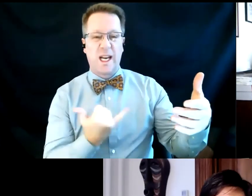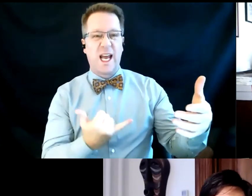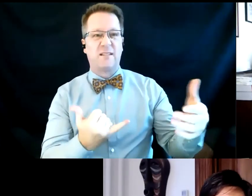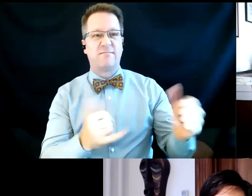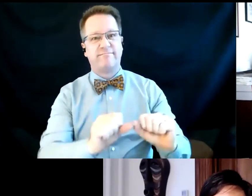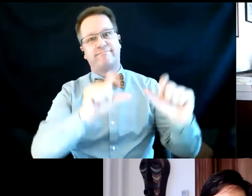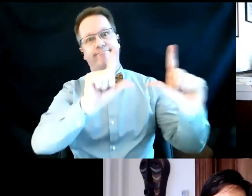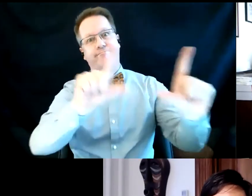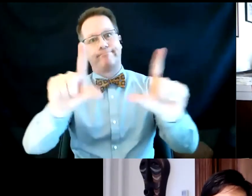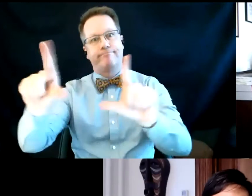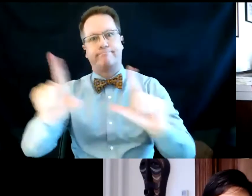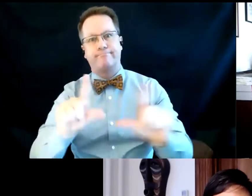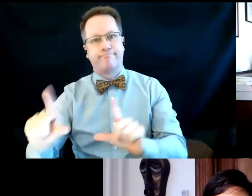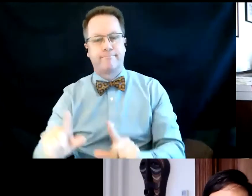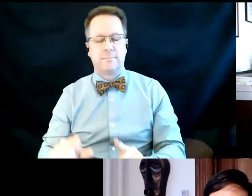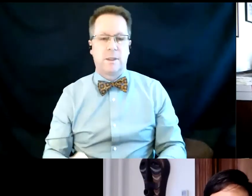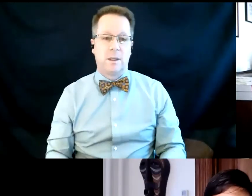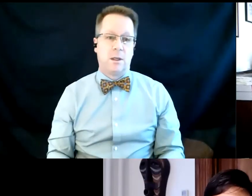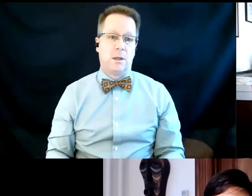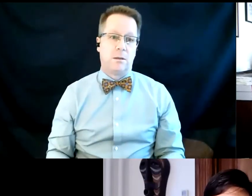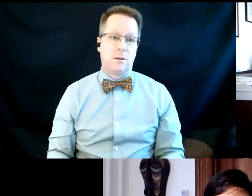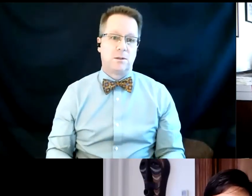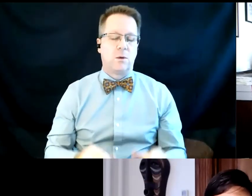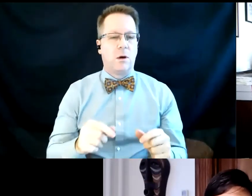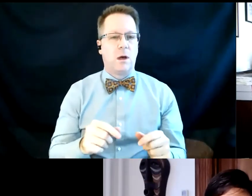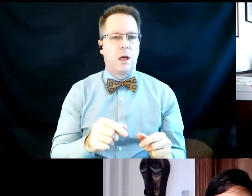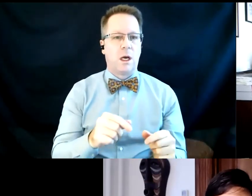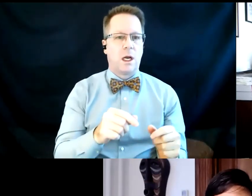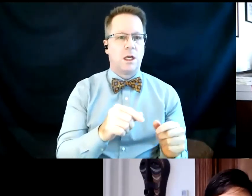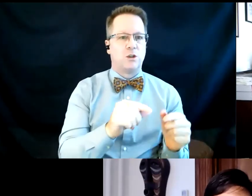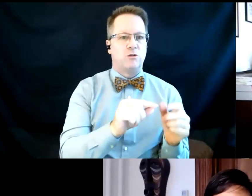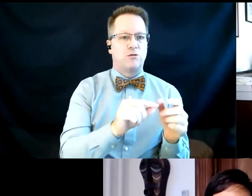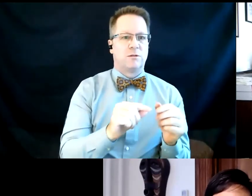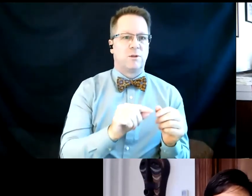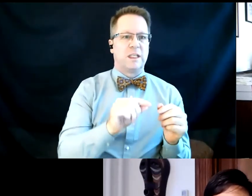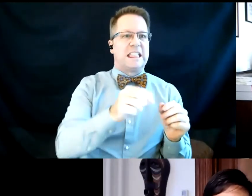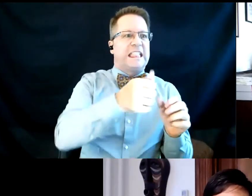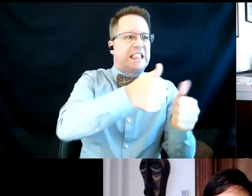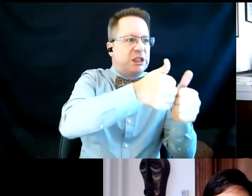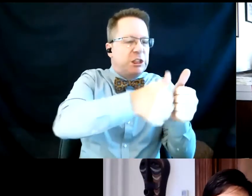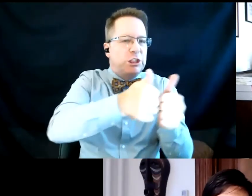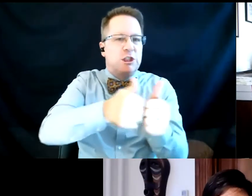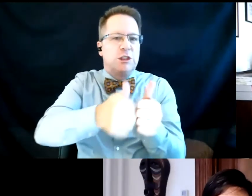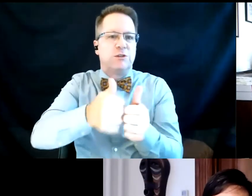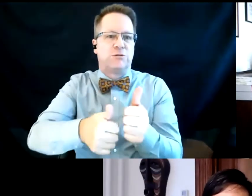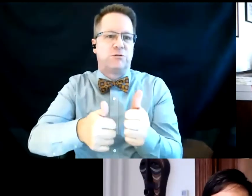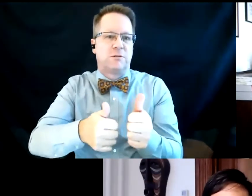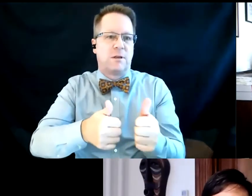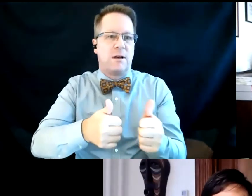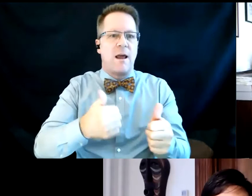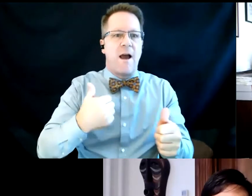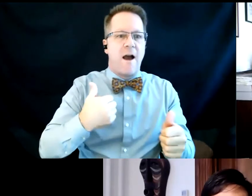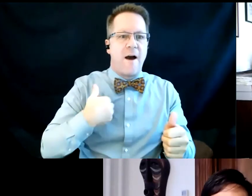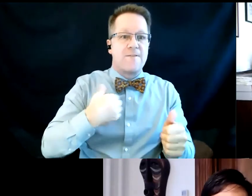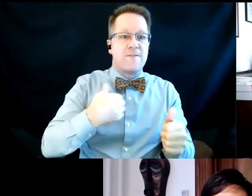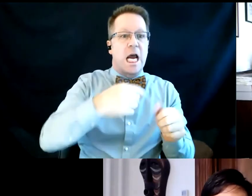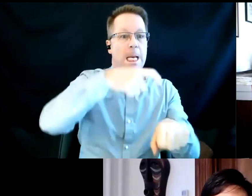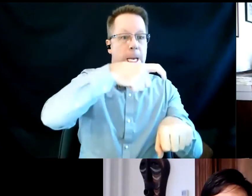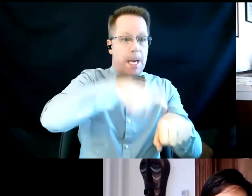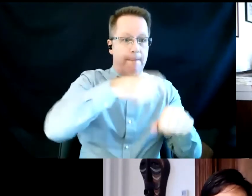ask questions in order of seniority, starting with the Chief Justice. Every justice gets a designated number of